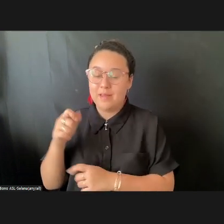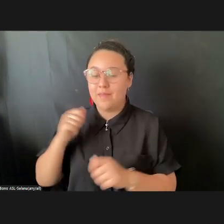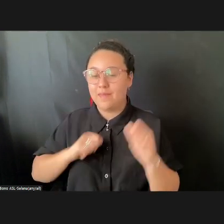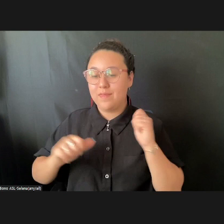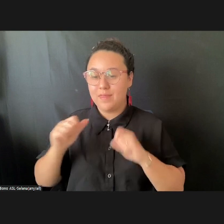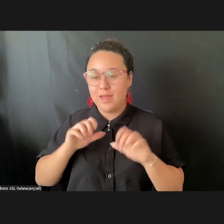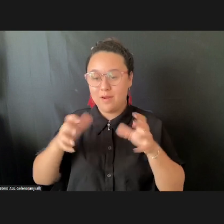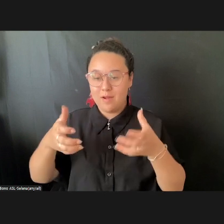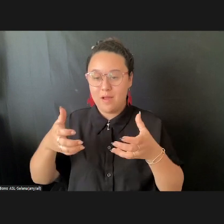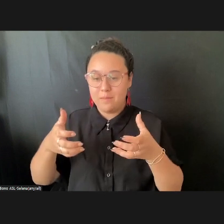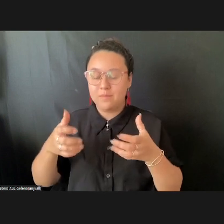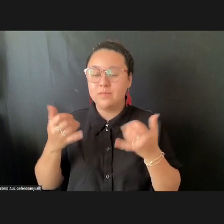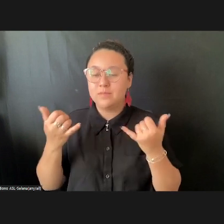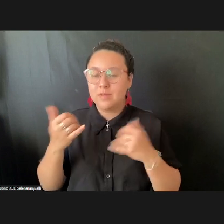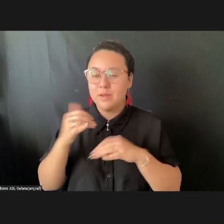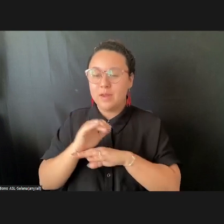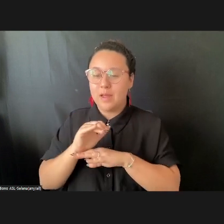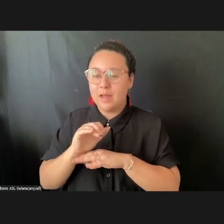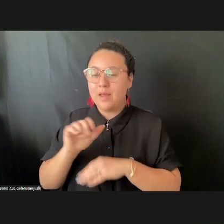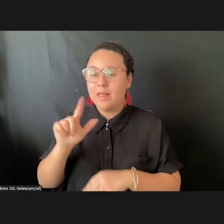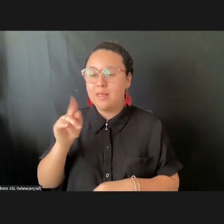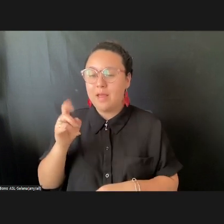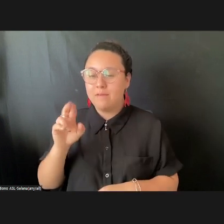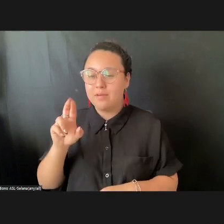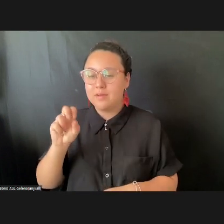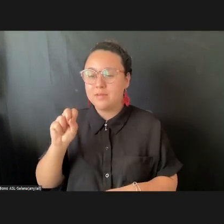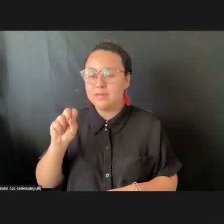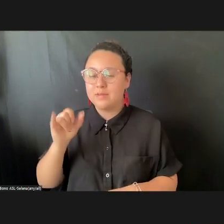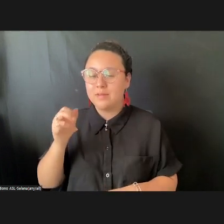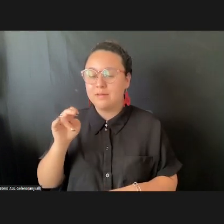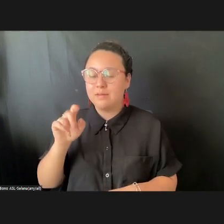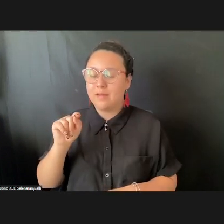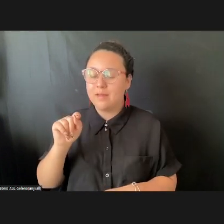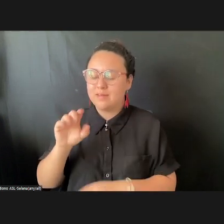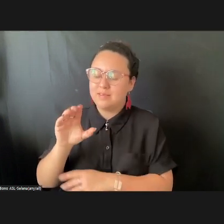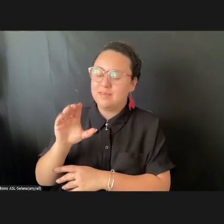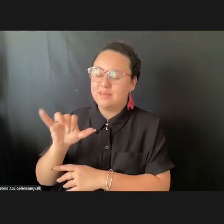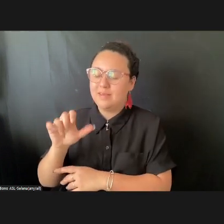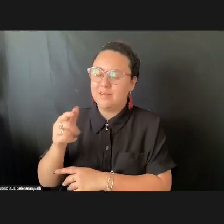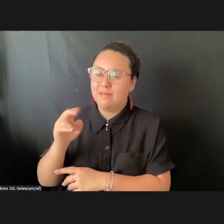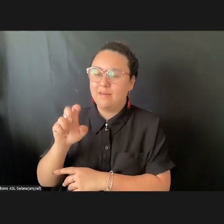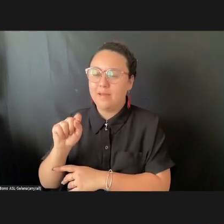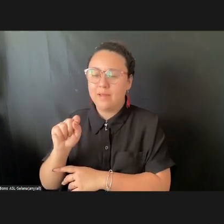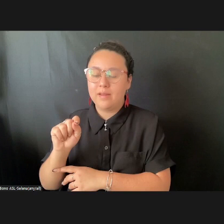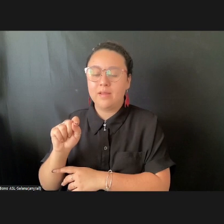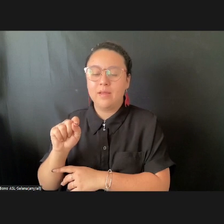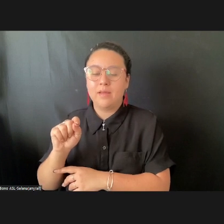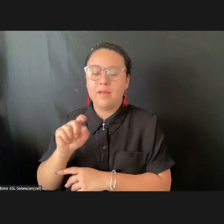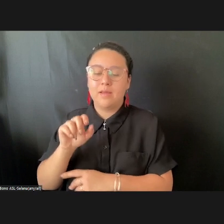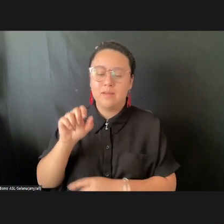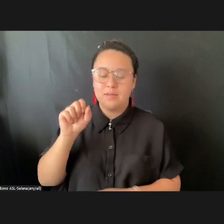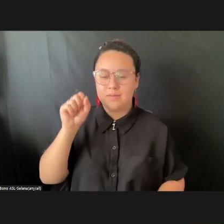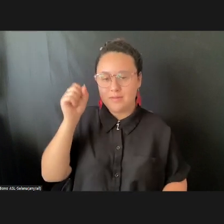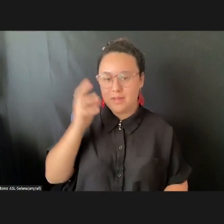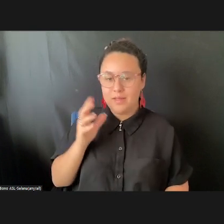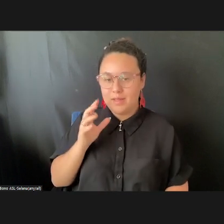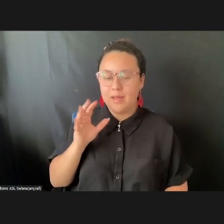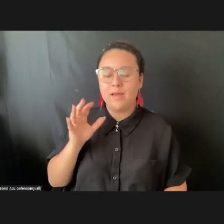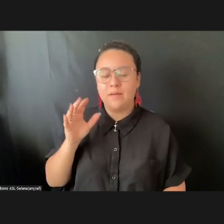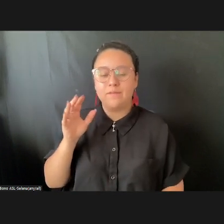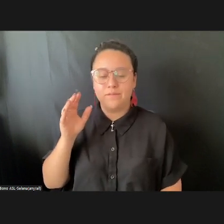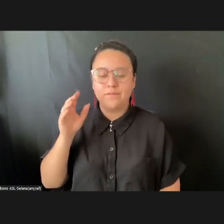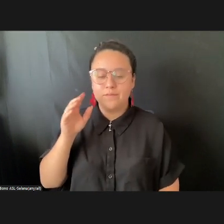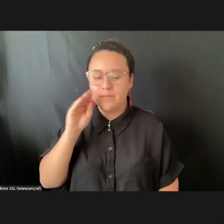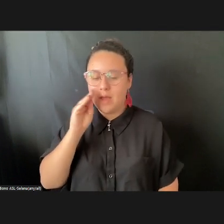Tonight we have Lavender Sunier and Selena Flowers from Pro Bono ASL who are providing ASL interpretation, and